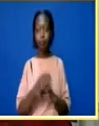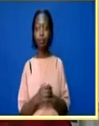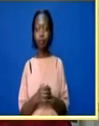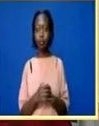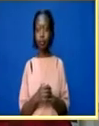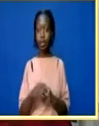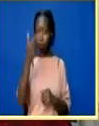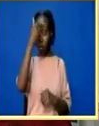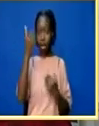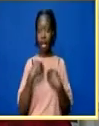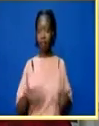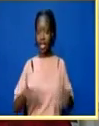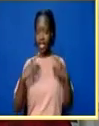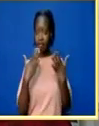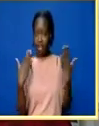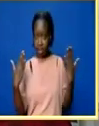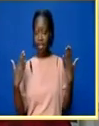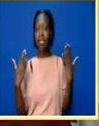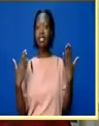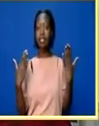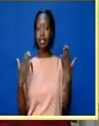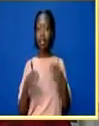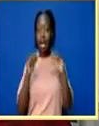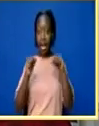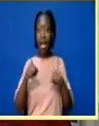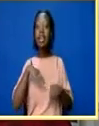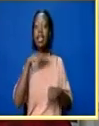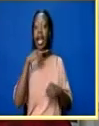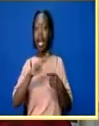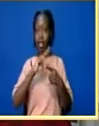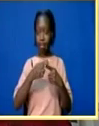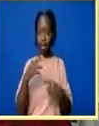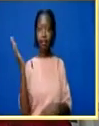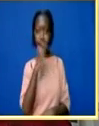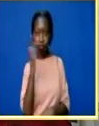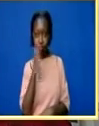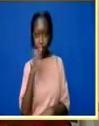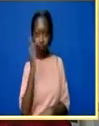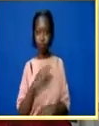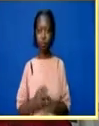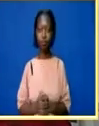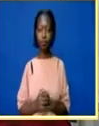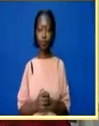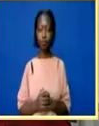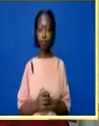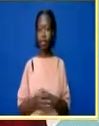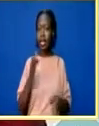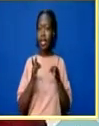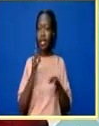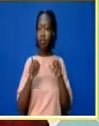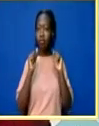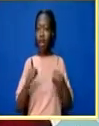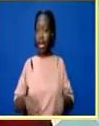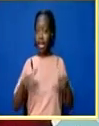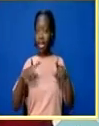mm-hmm. it can live, mm-hmm. it can die, mm-hmm. and it can decay. So if it can live, it can